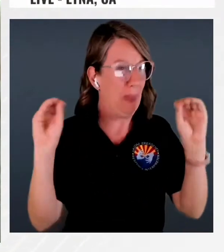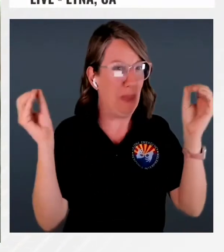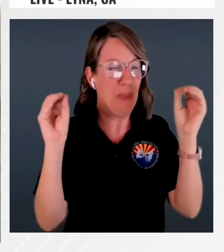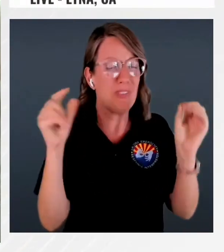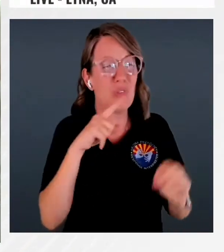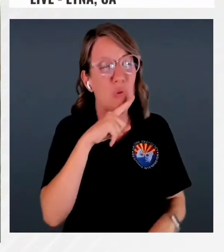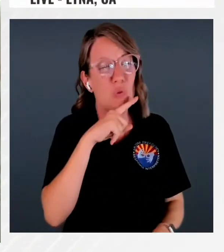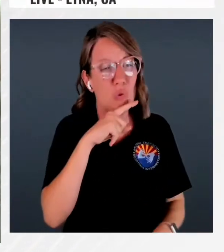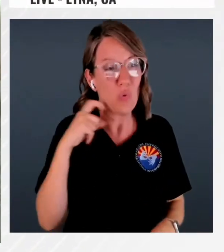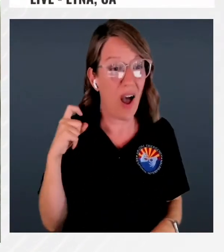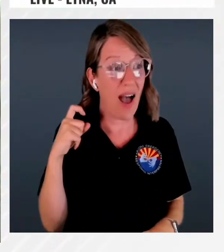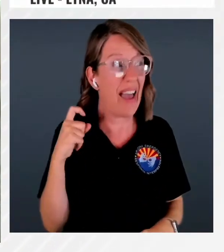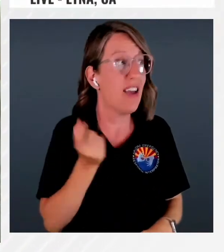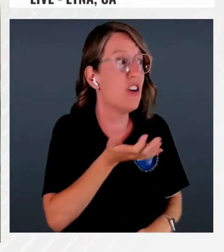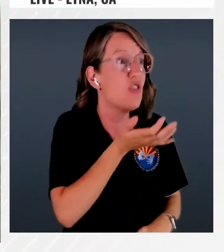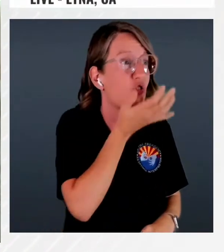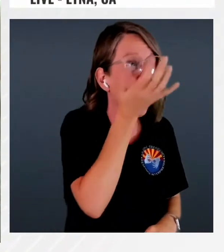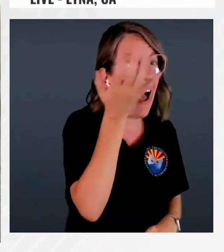fuels ready,